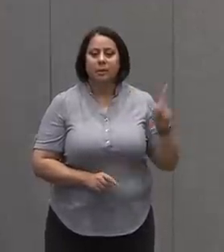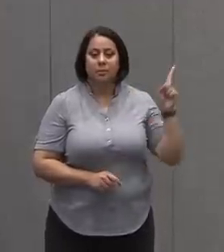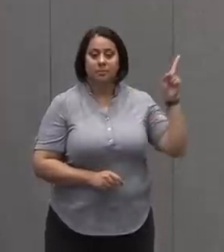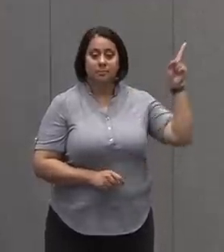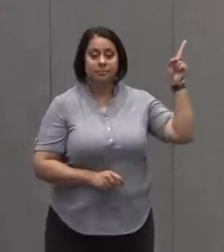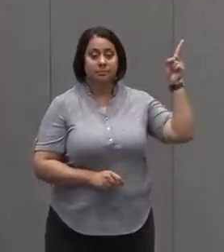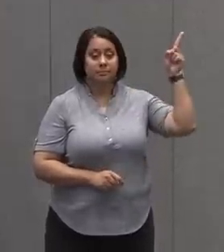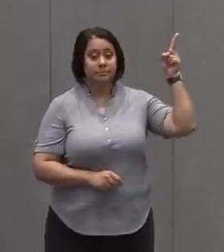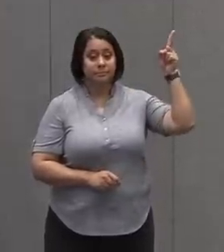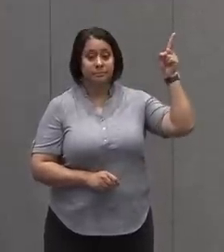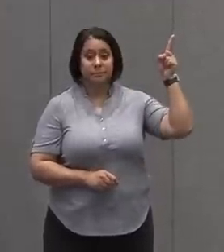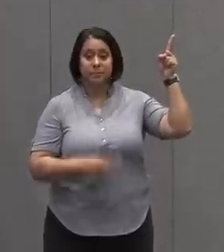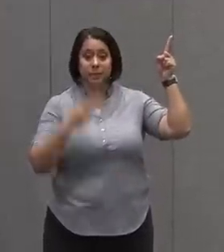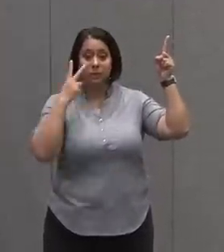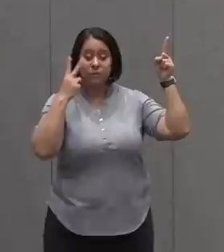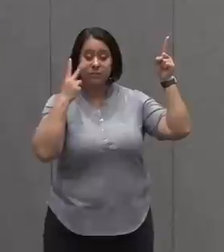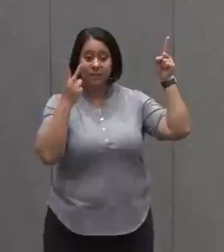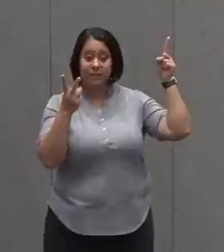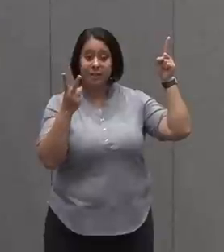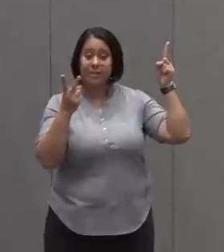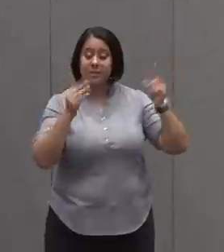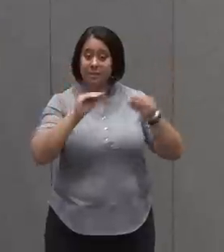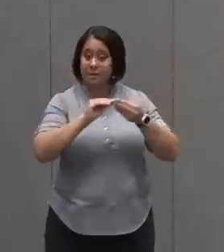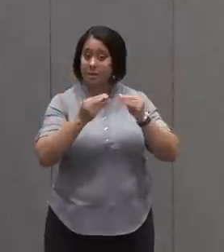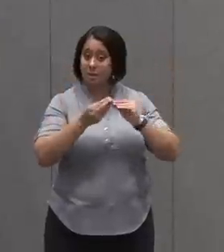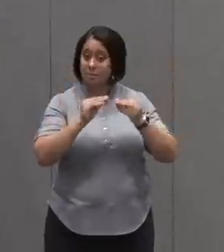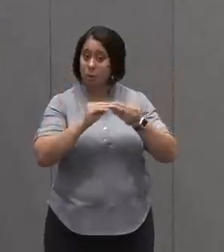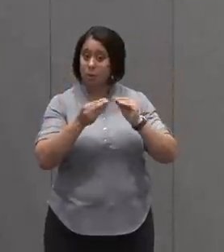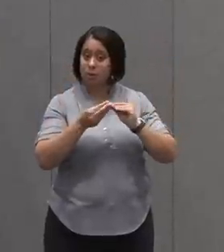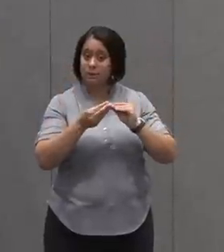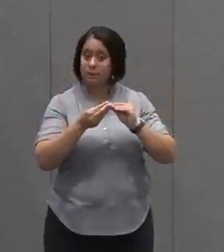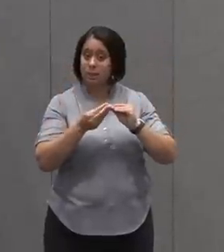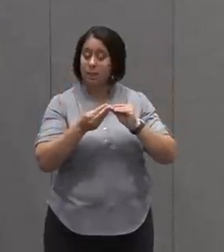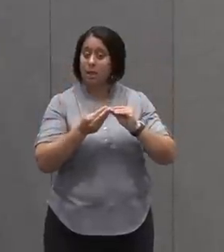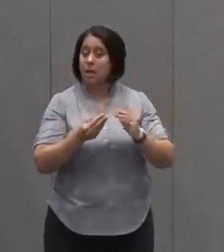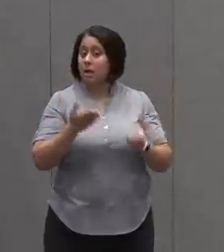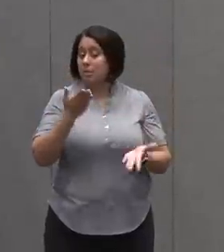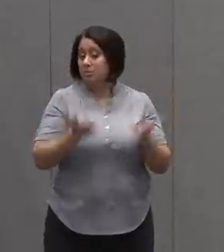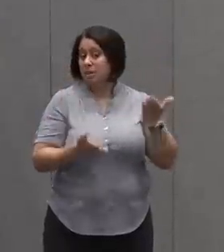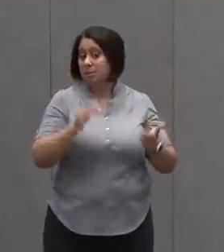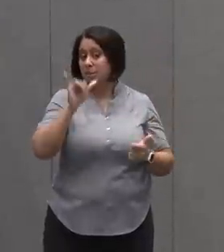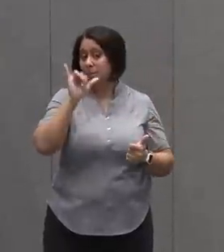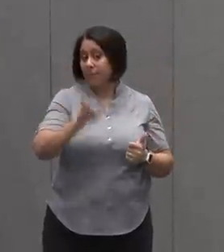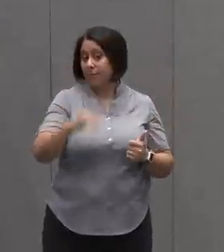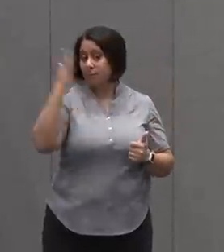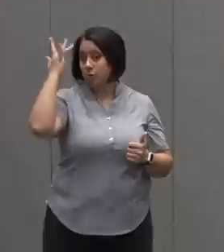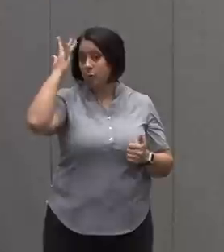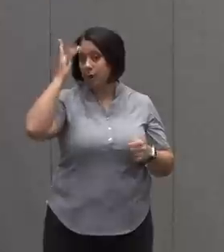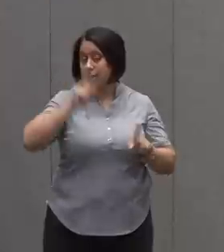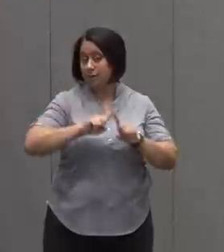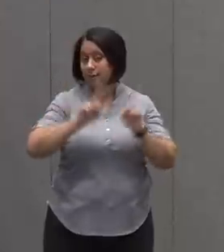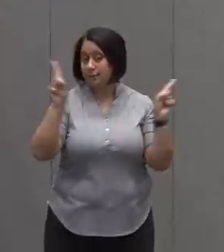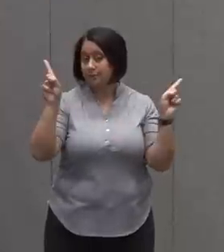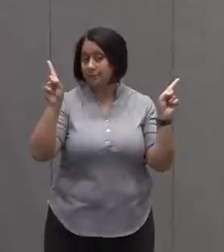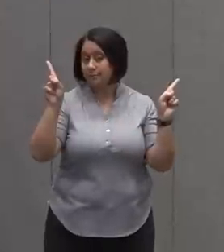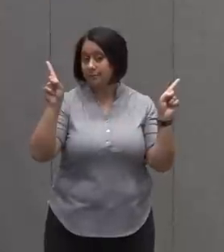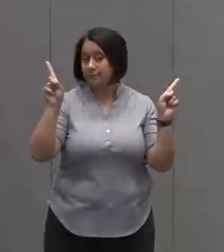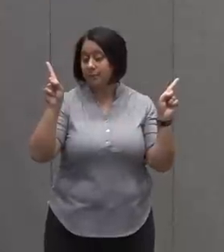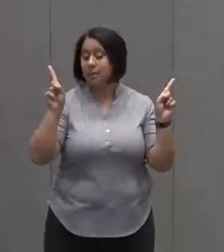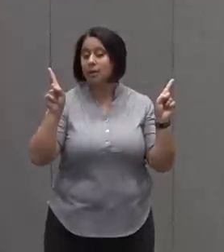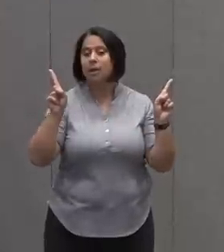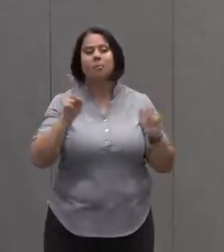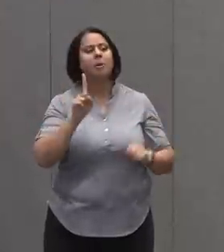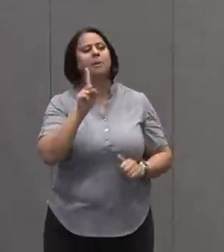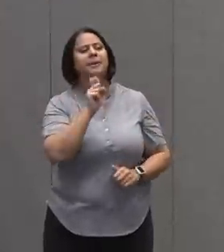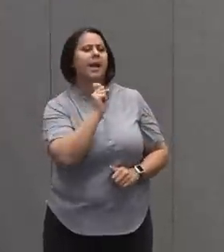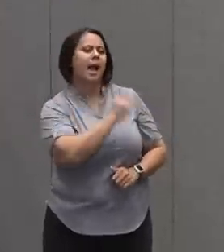able to say, maybe those numbers might be a clue for why they don't belong. But I'm going to ask Miss Gaudette, which one